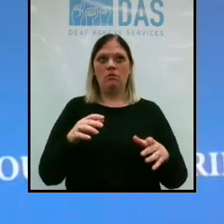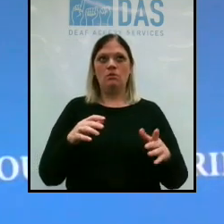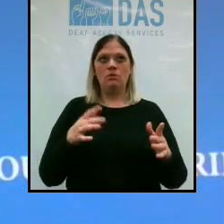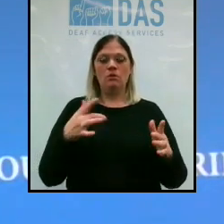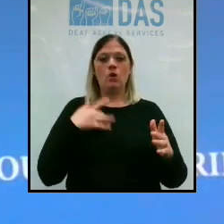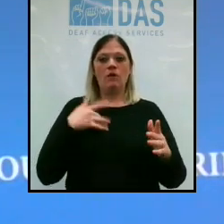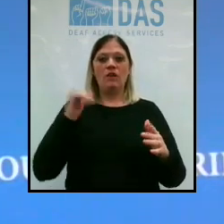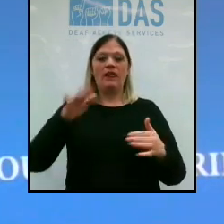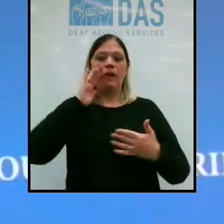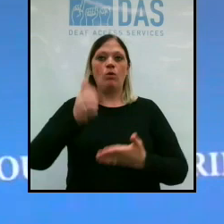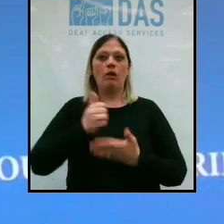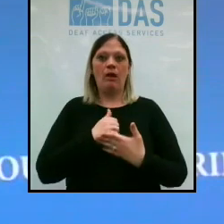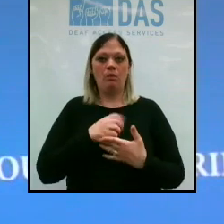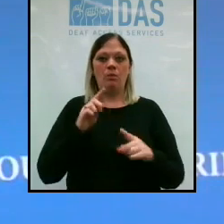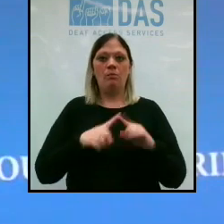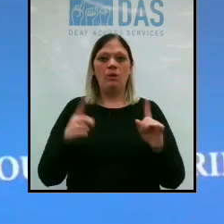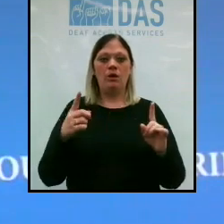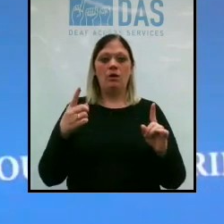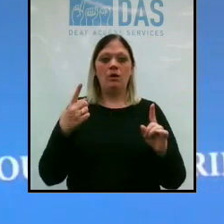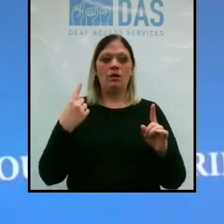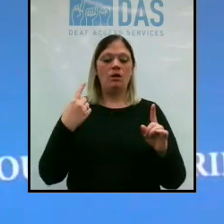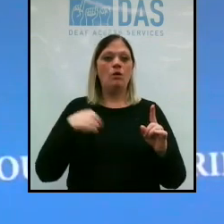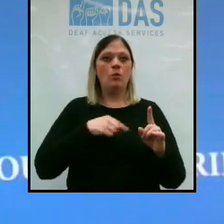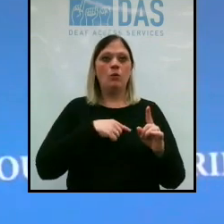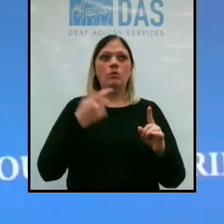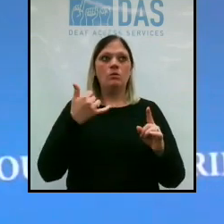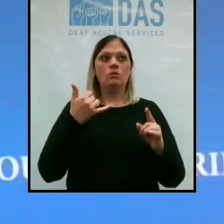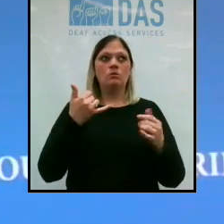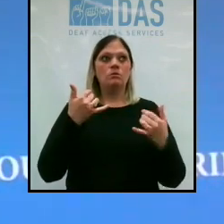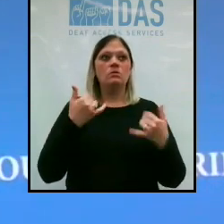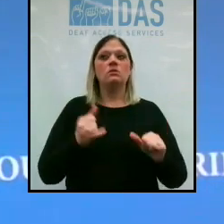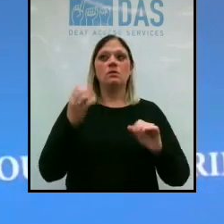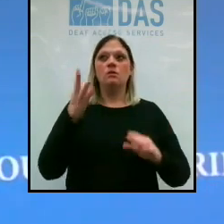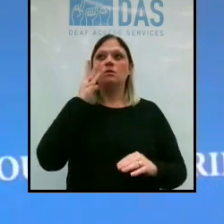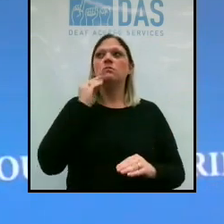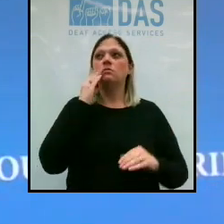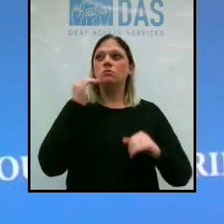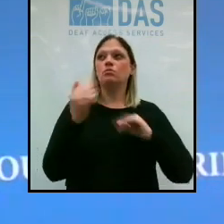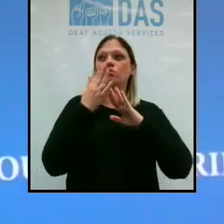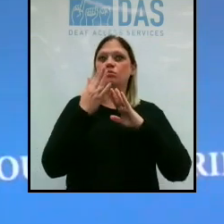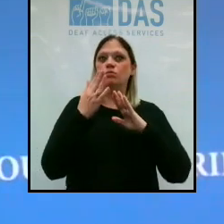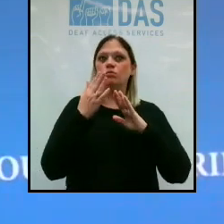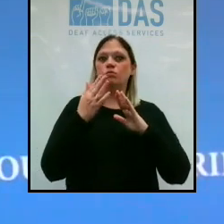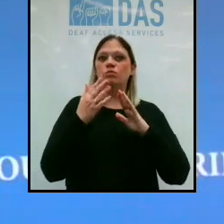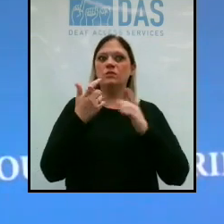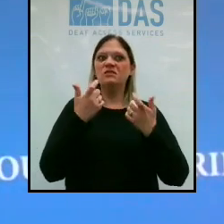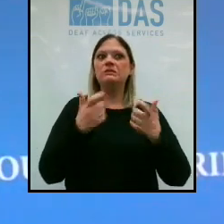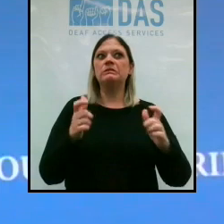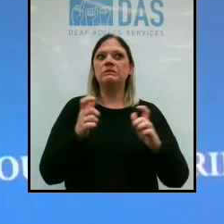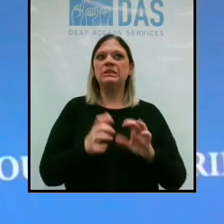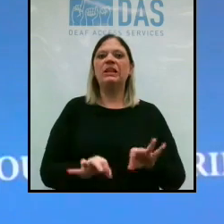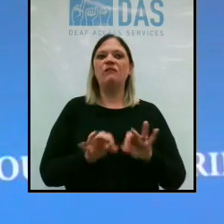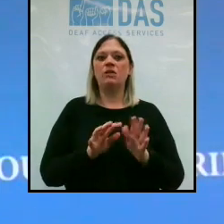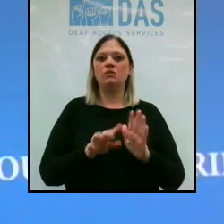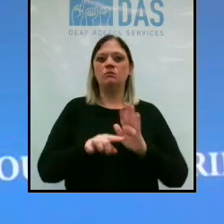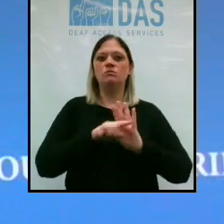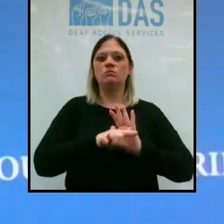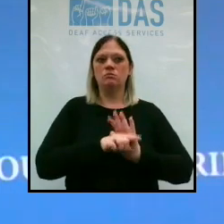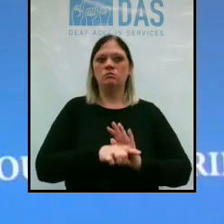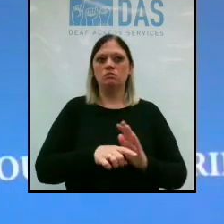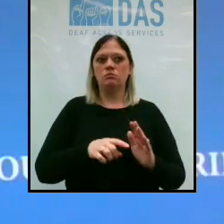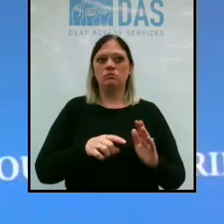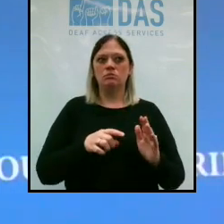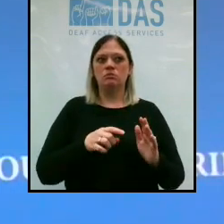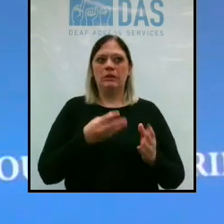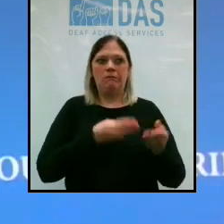that that's going to be helpful, but we're still going to be facing a significant shortfall, and that's why I'm really focused, like I was earlier